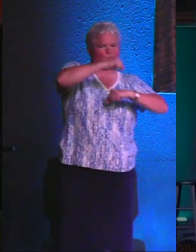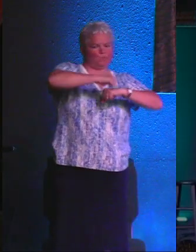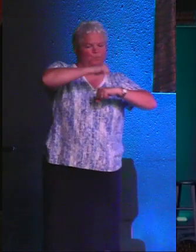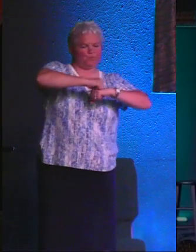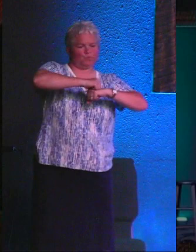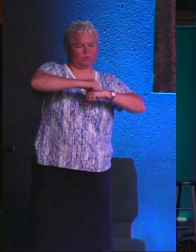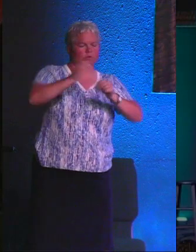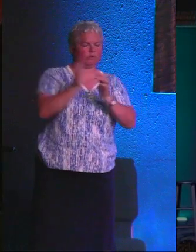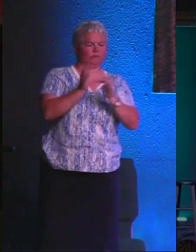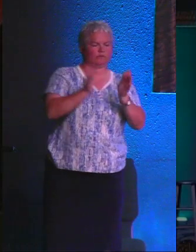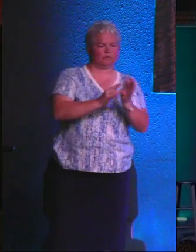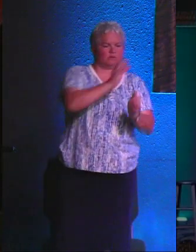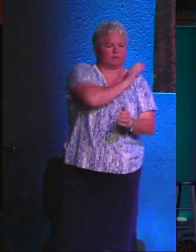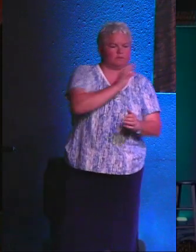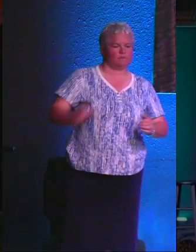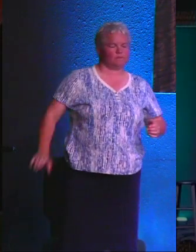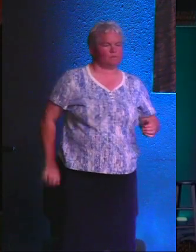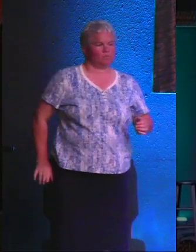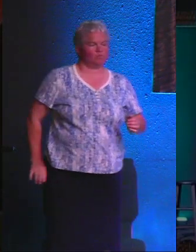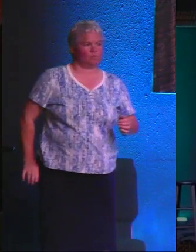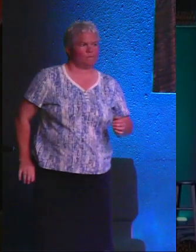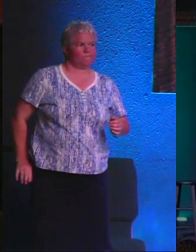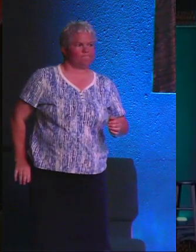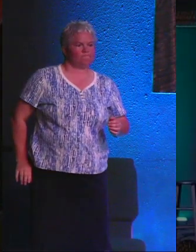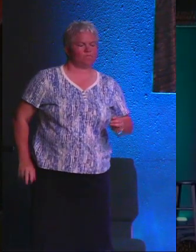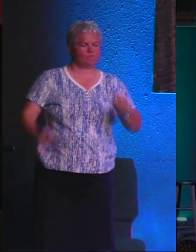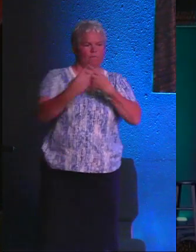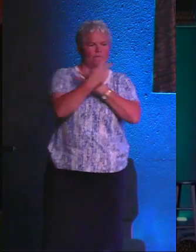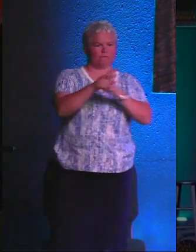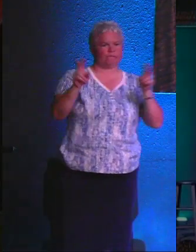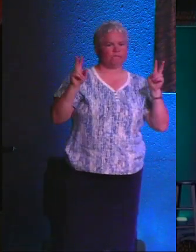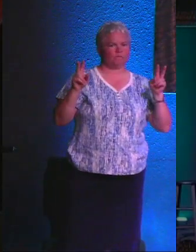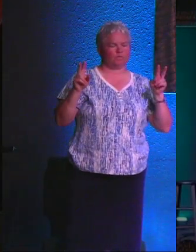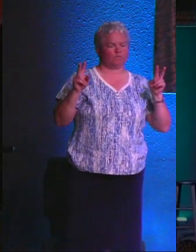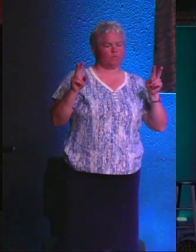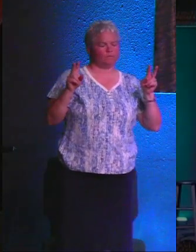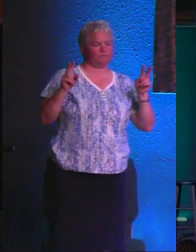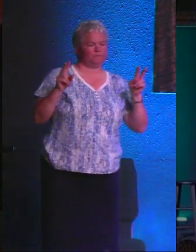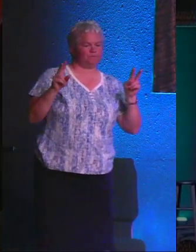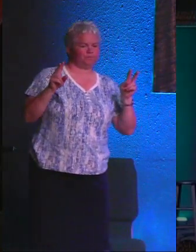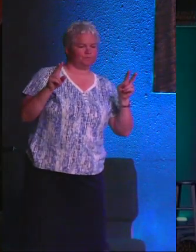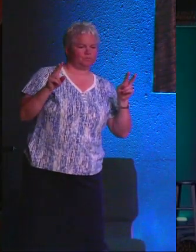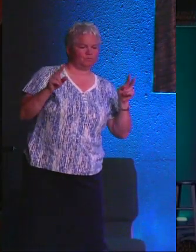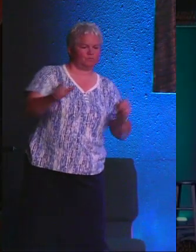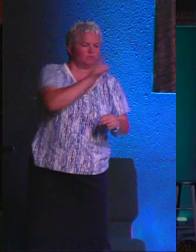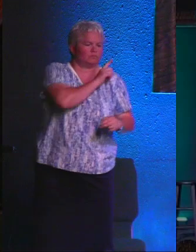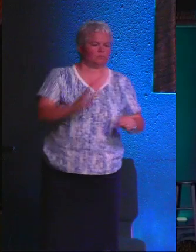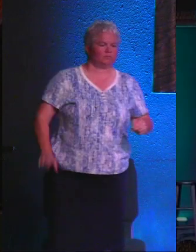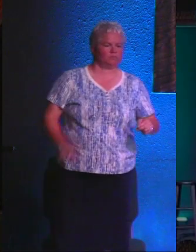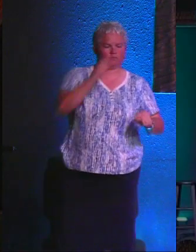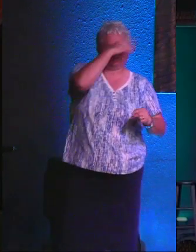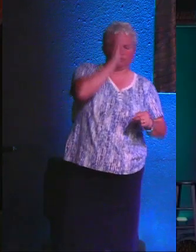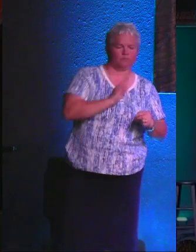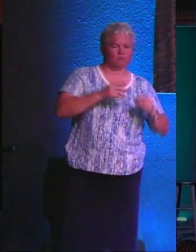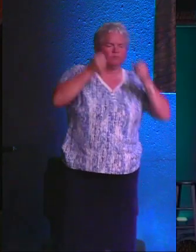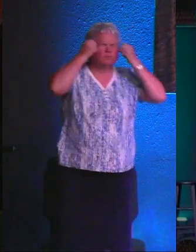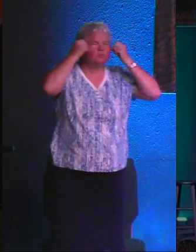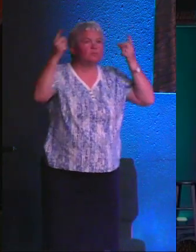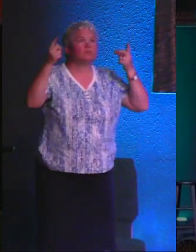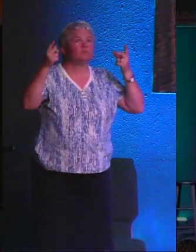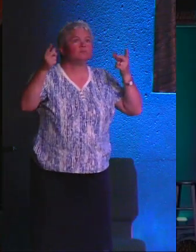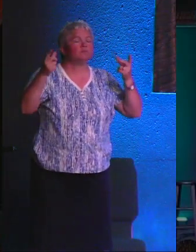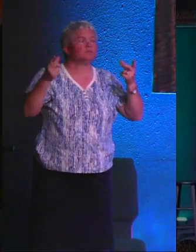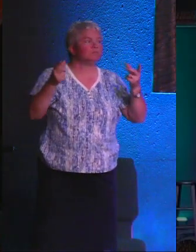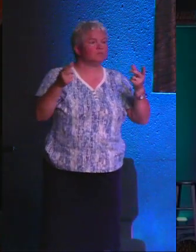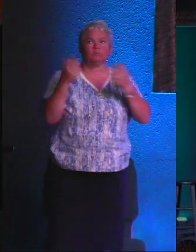rock of Jesus Christ, and there is victory in that, and there is success in that. Lord God, open up our eyes to the